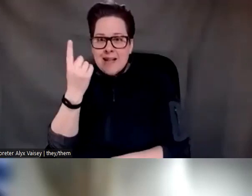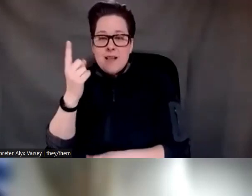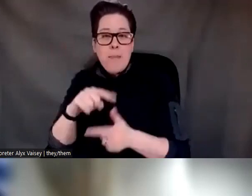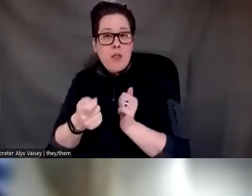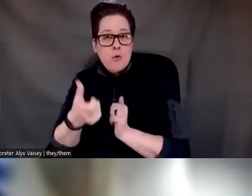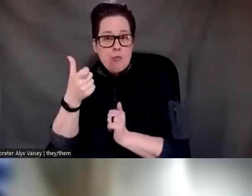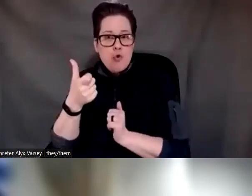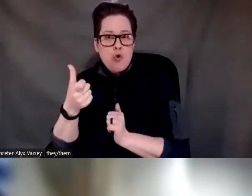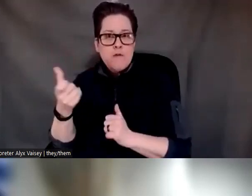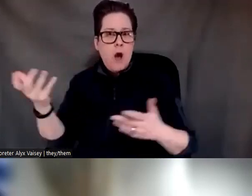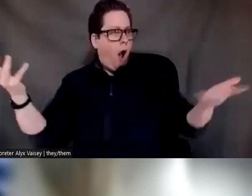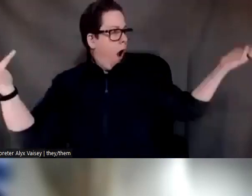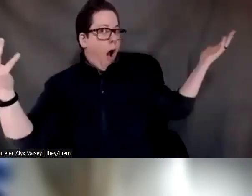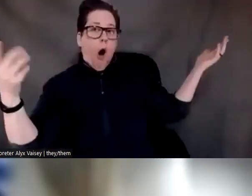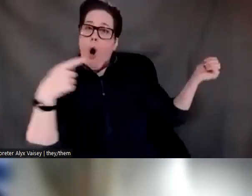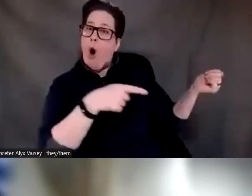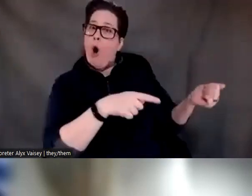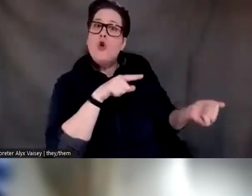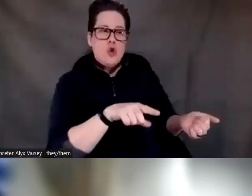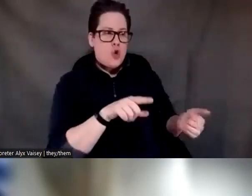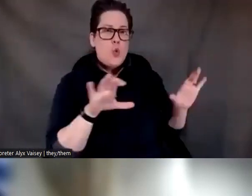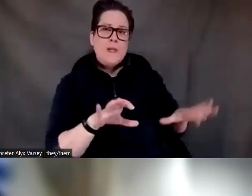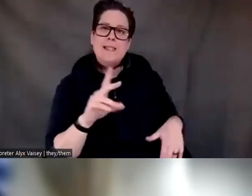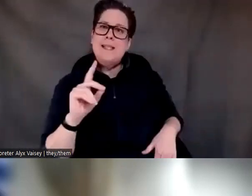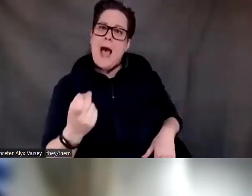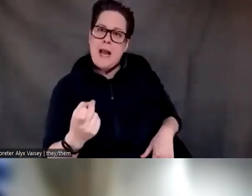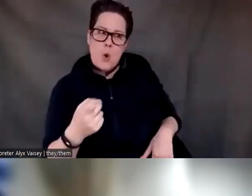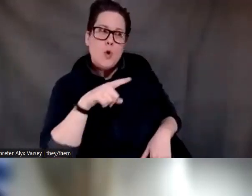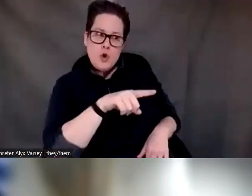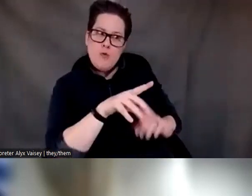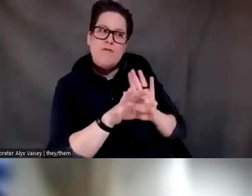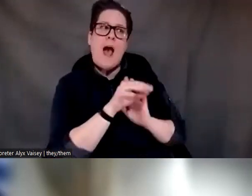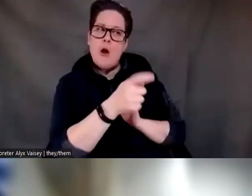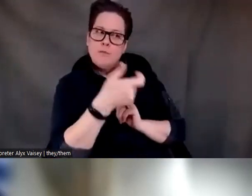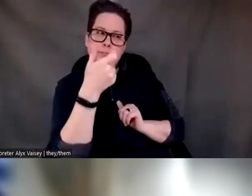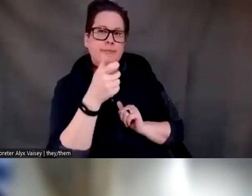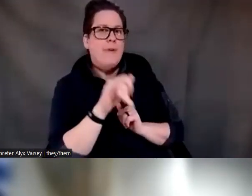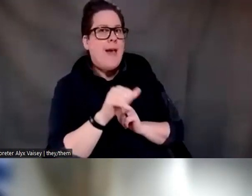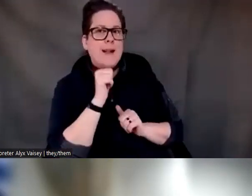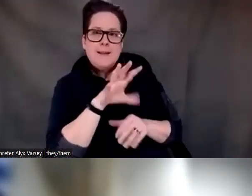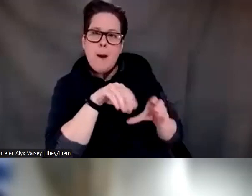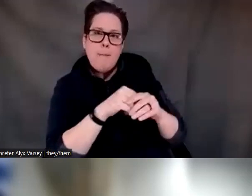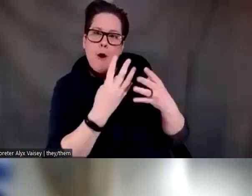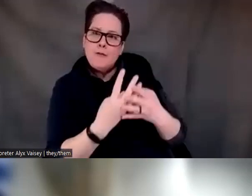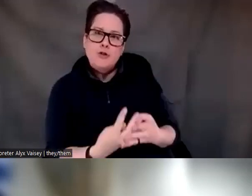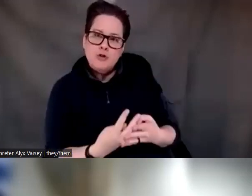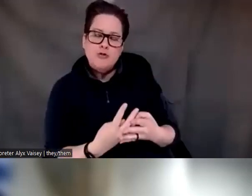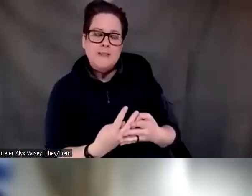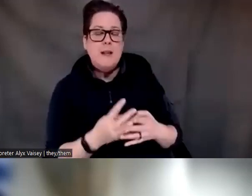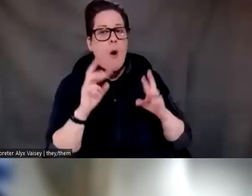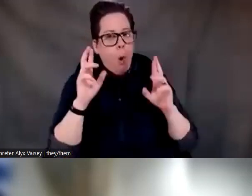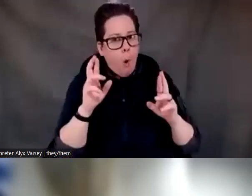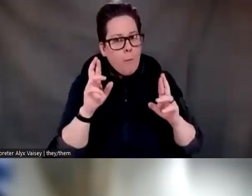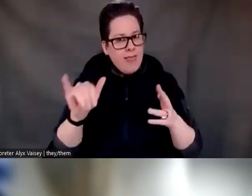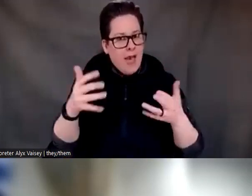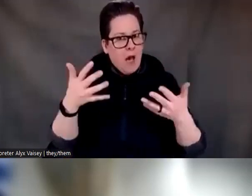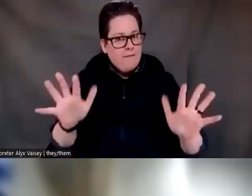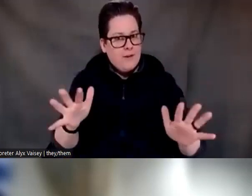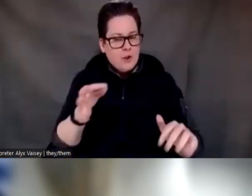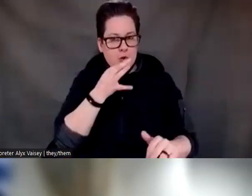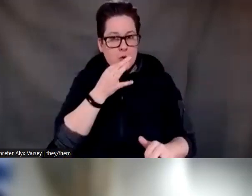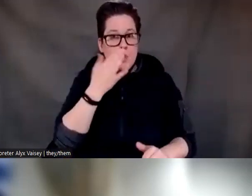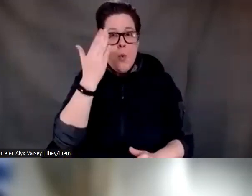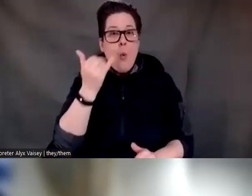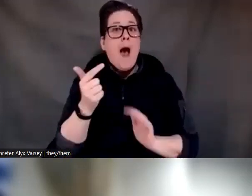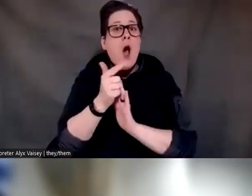insurance companies will bill that as a diagnostic. Thankfully, that will be ending soon, because there was a bill in Congress that